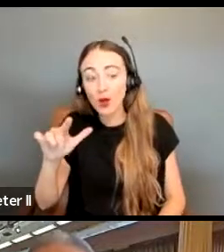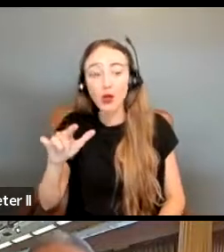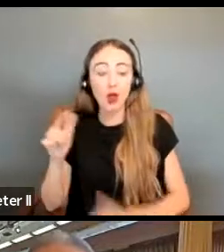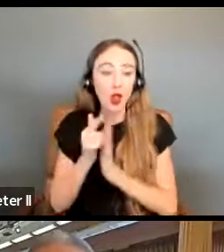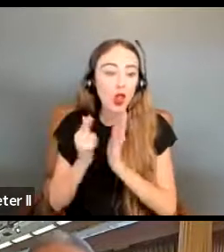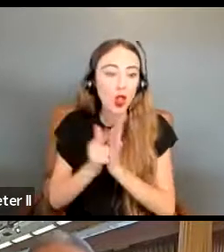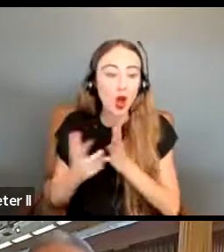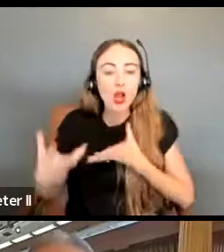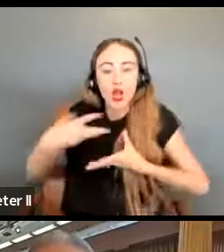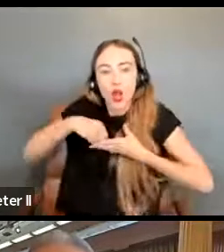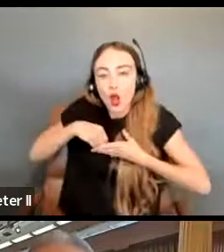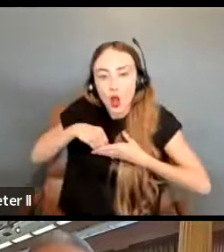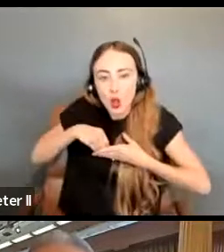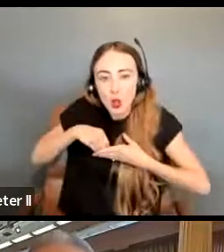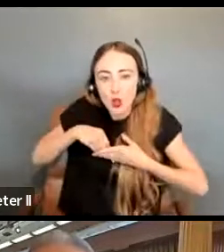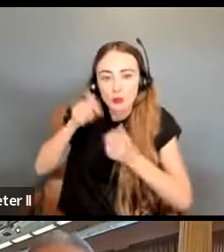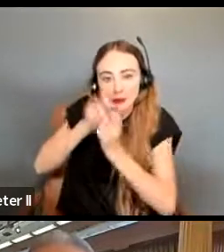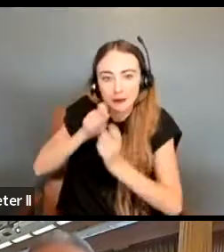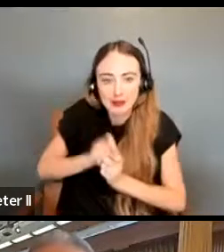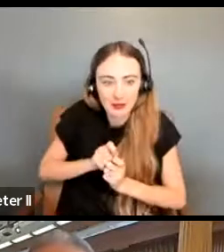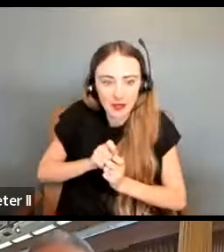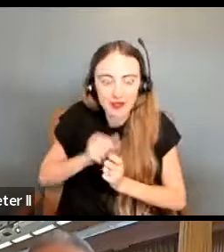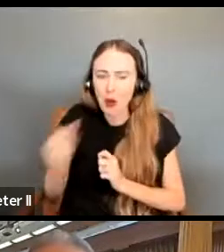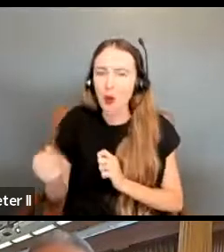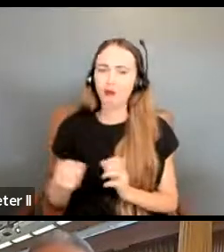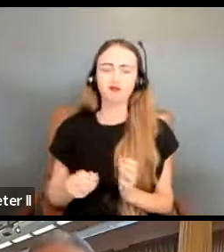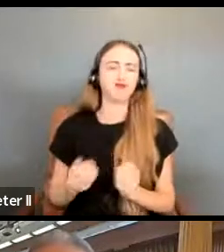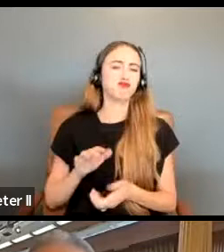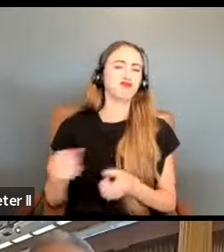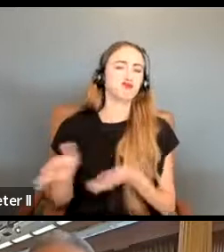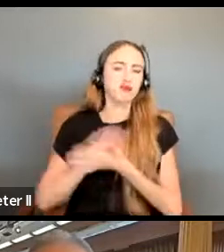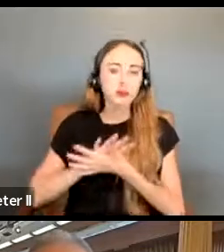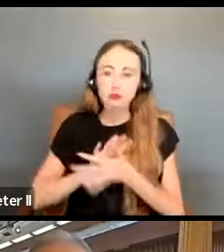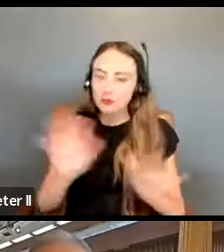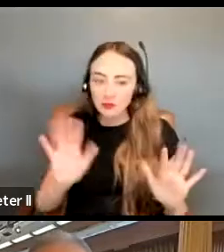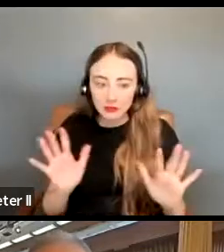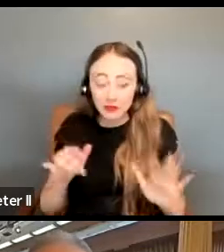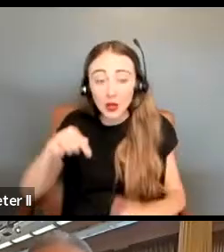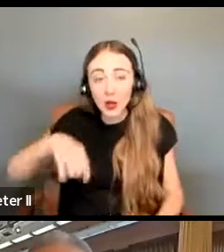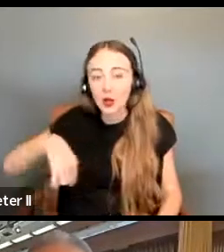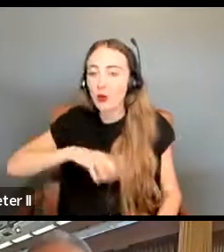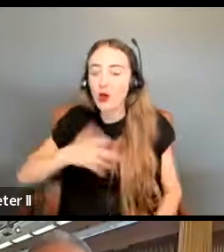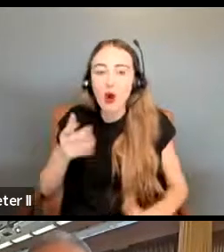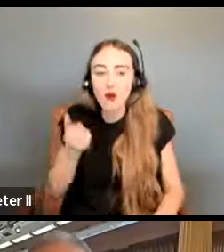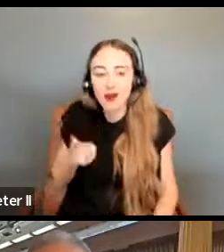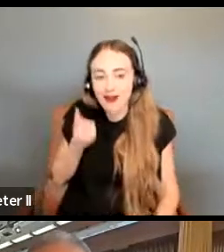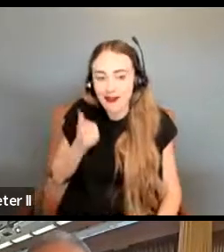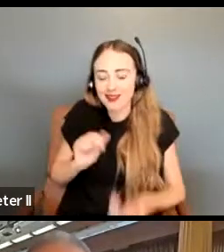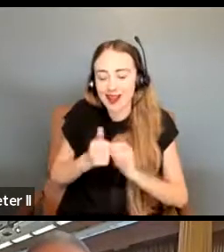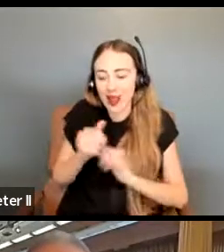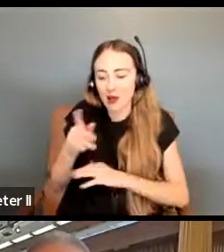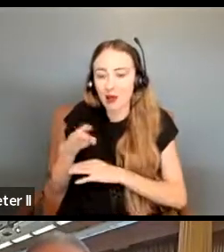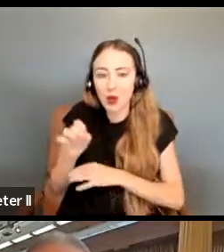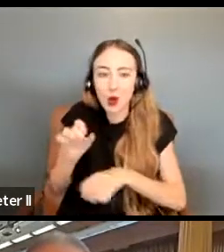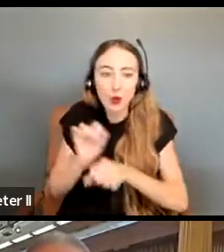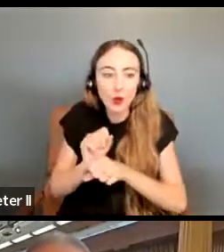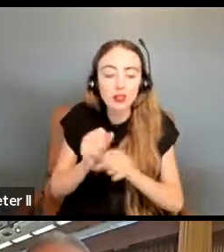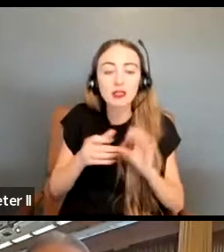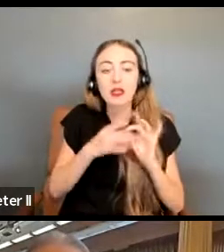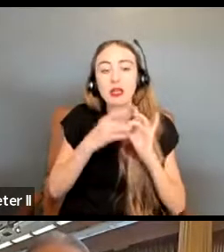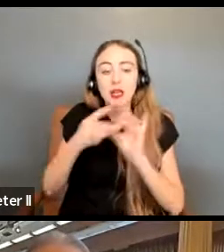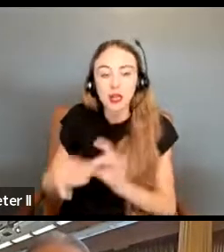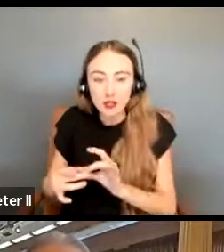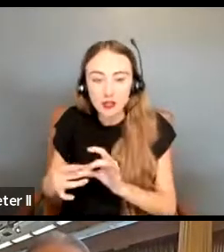do not obliterate it. The amendment before us fundamentally misunderstands how provisions in the revised code work in concert to create